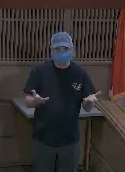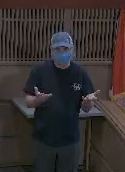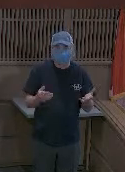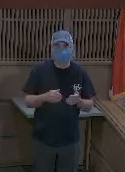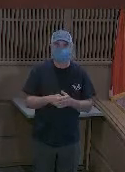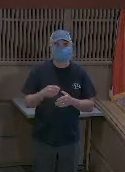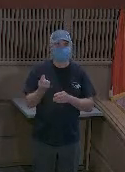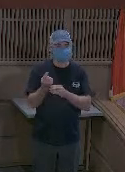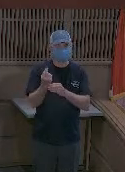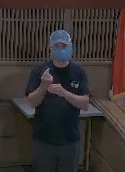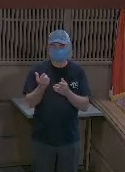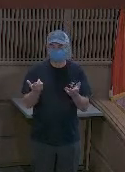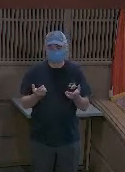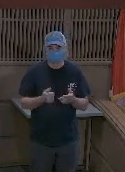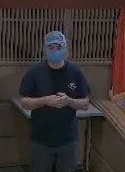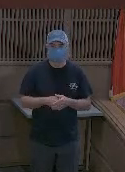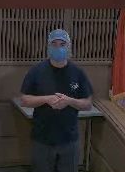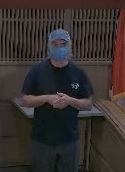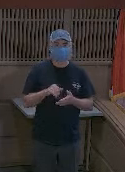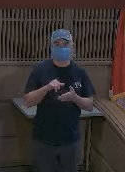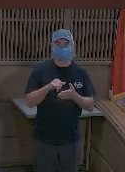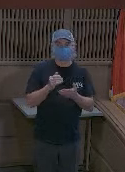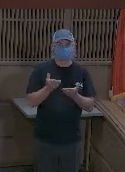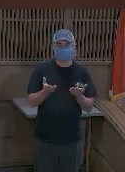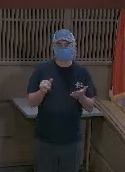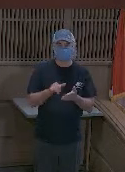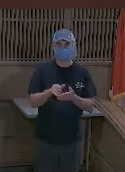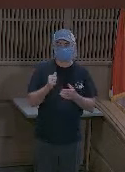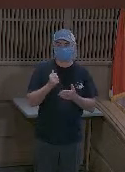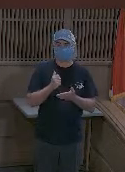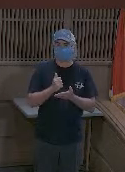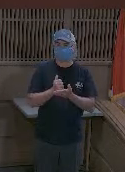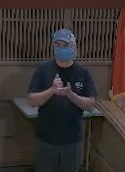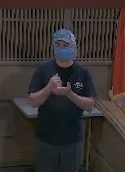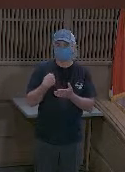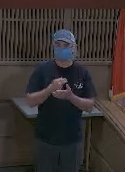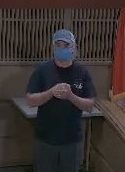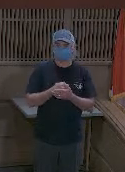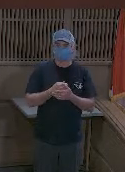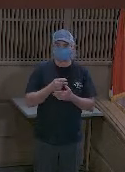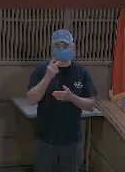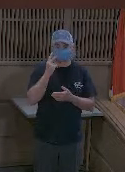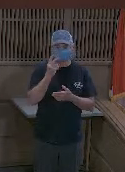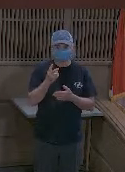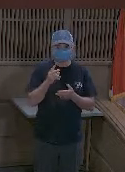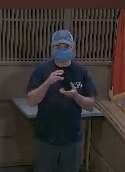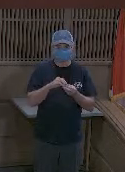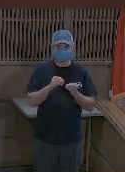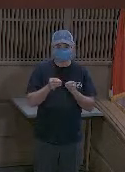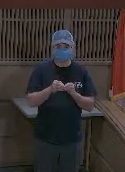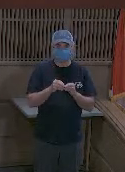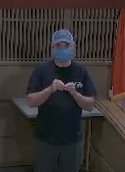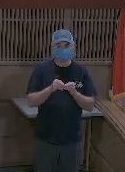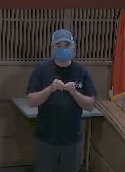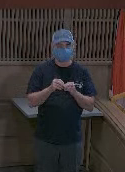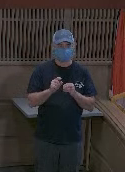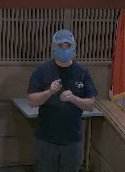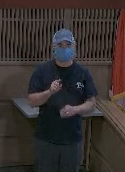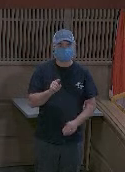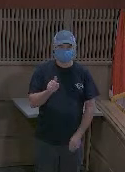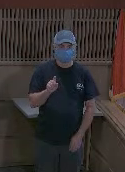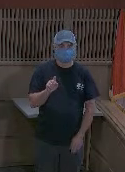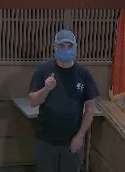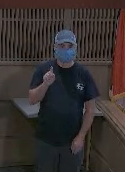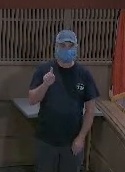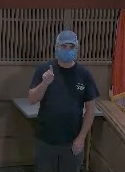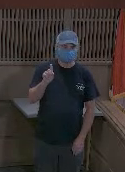the other things that we know help us, we watched the numbers spike. We